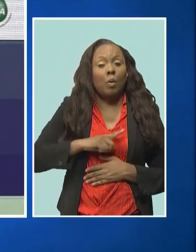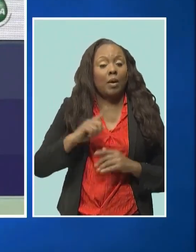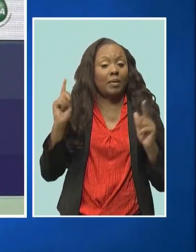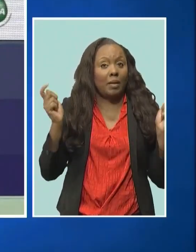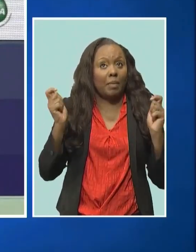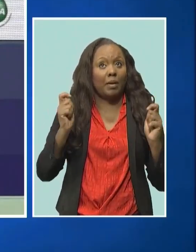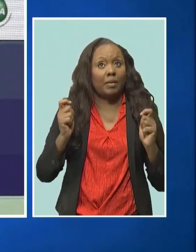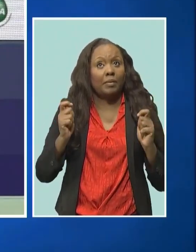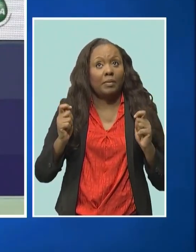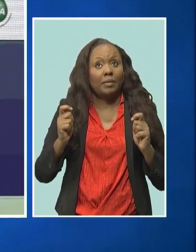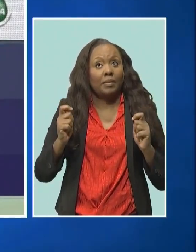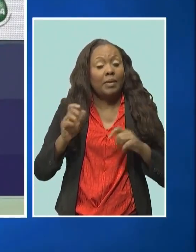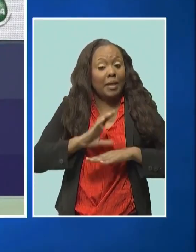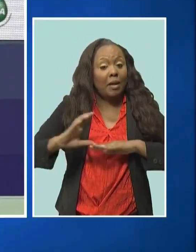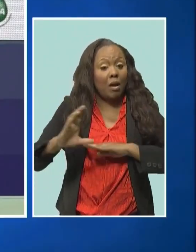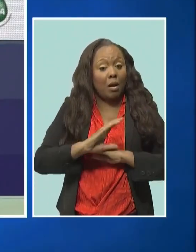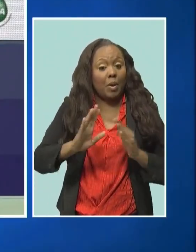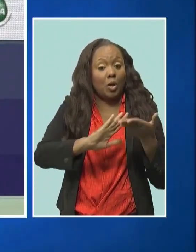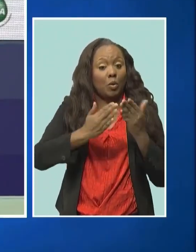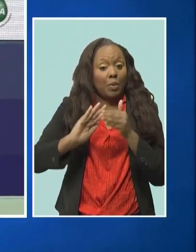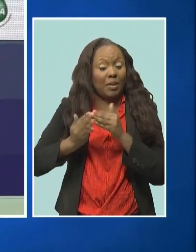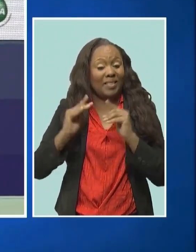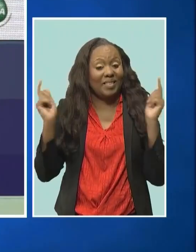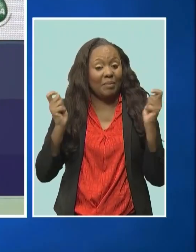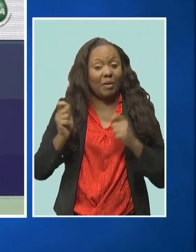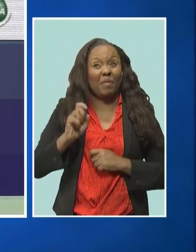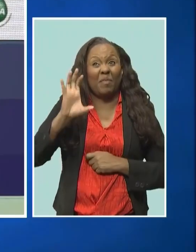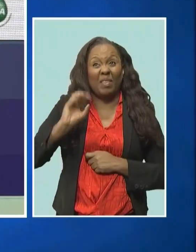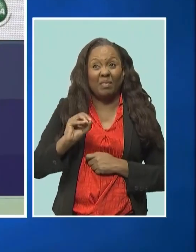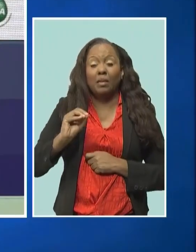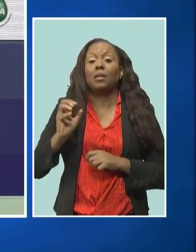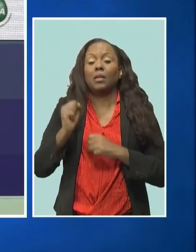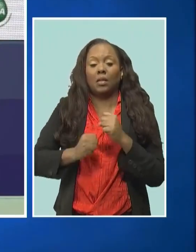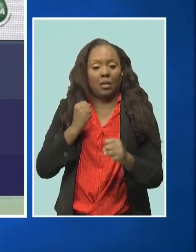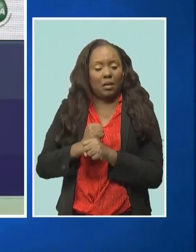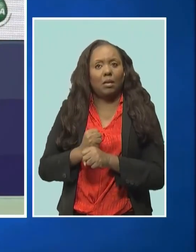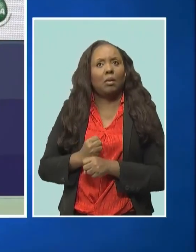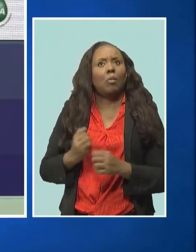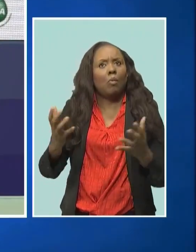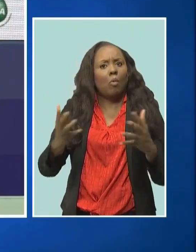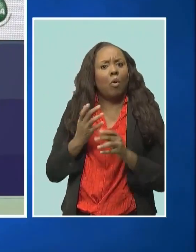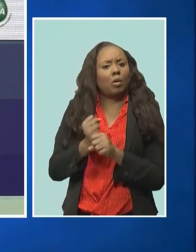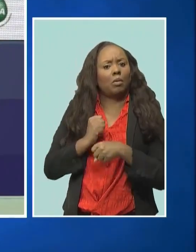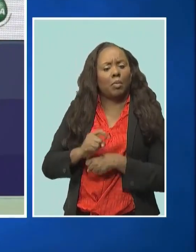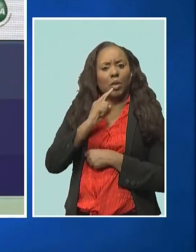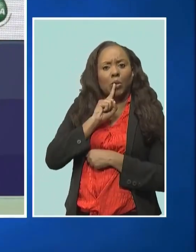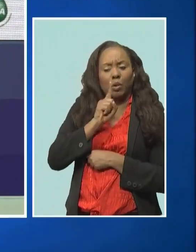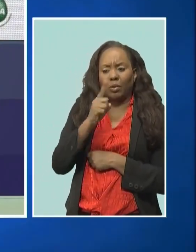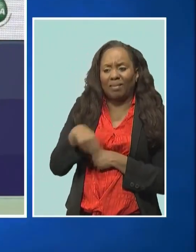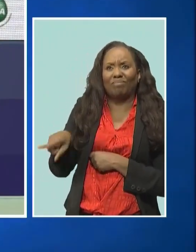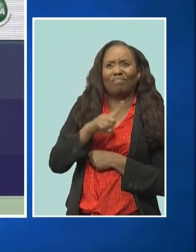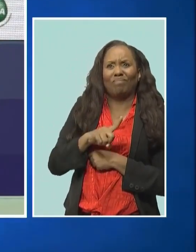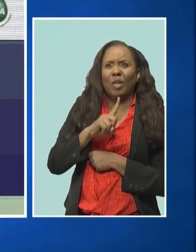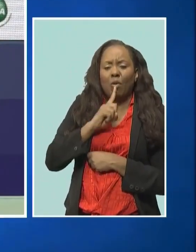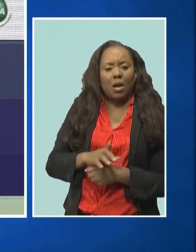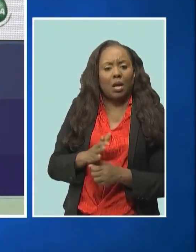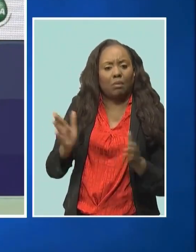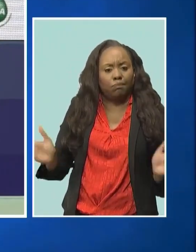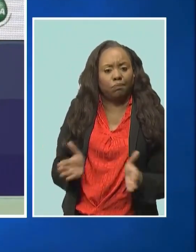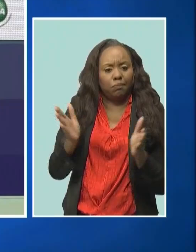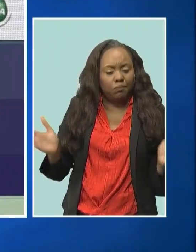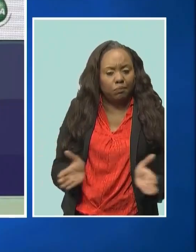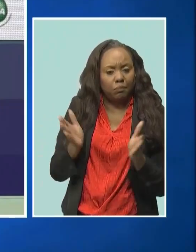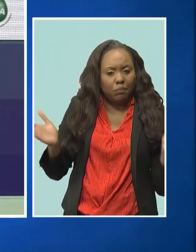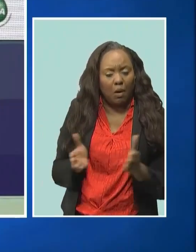Deputy SG, the official agency responsible for mobilizing partnership and